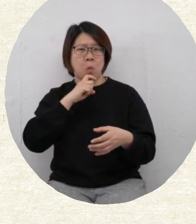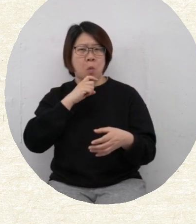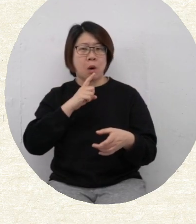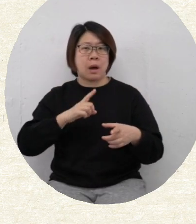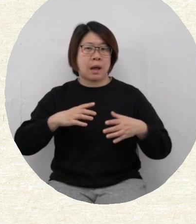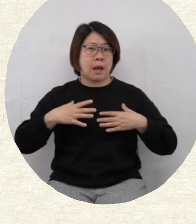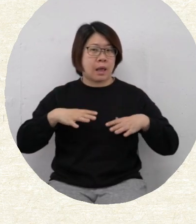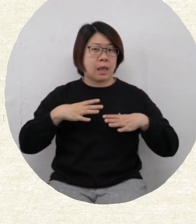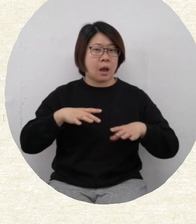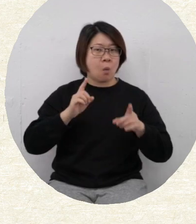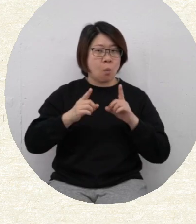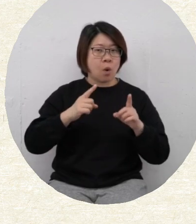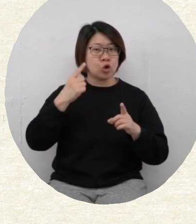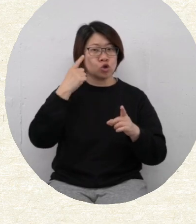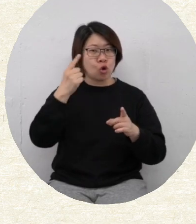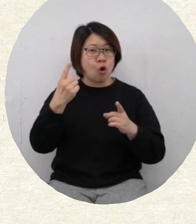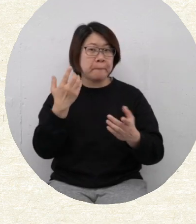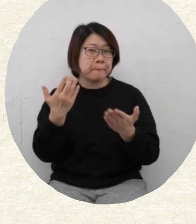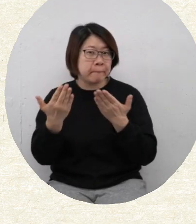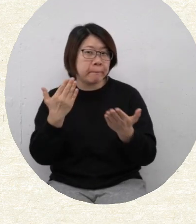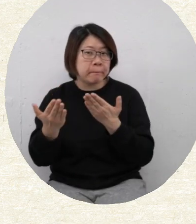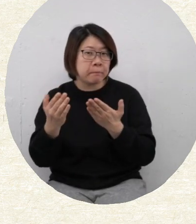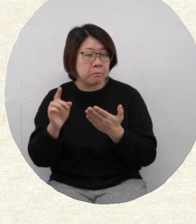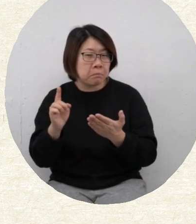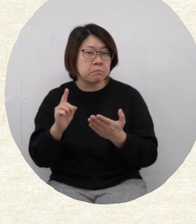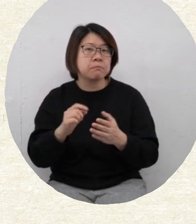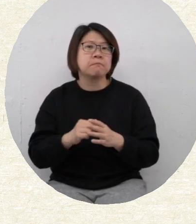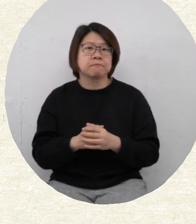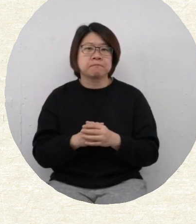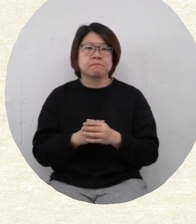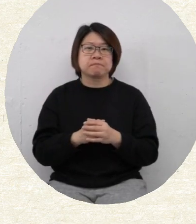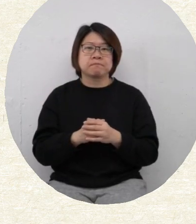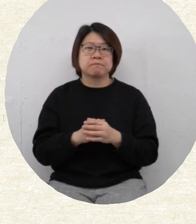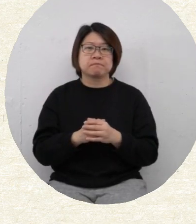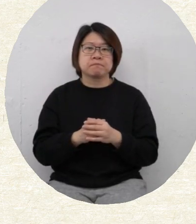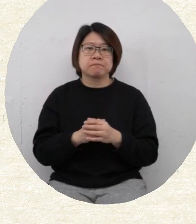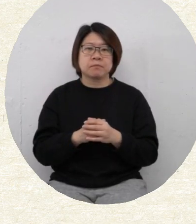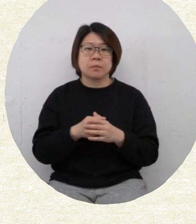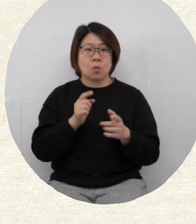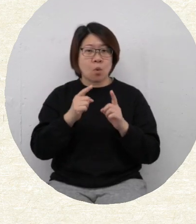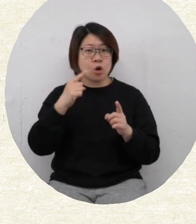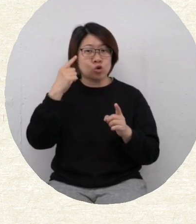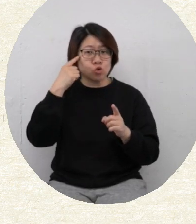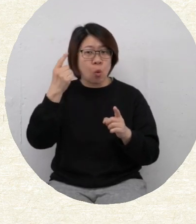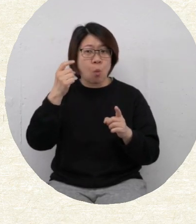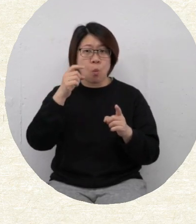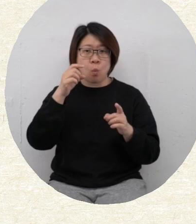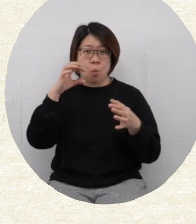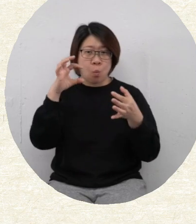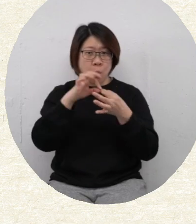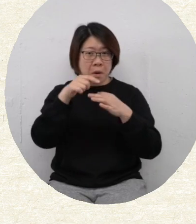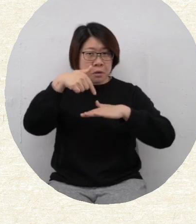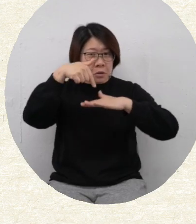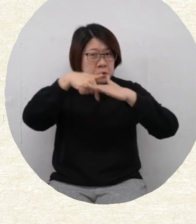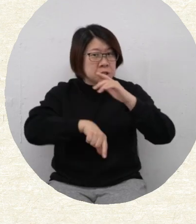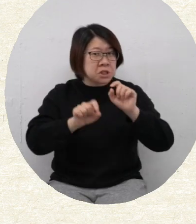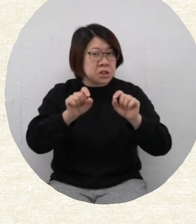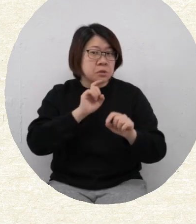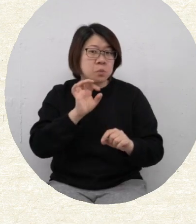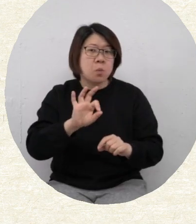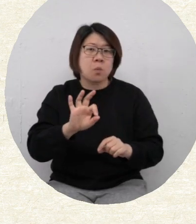disposable container. The kind of visual contrast between the liveliness and the stillness make me